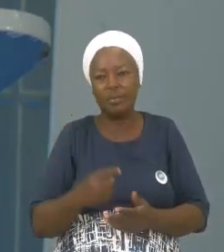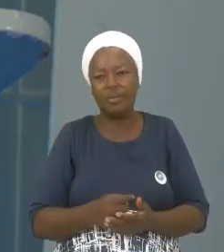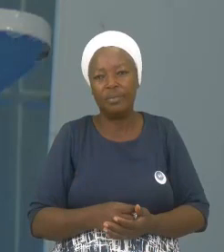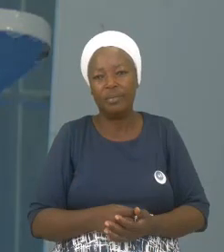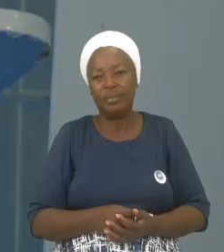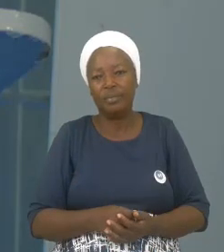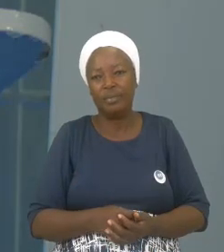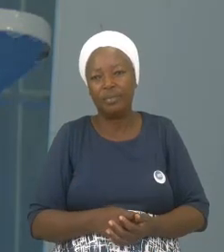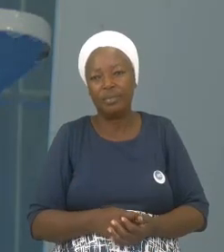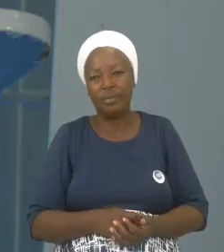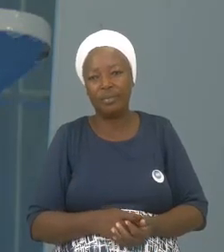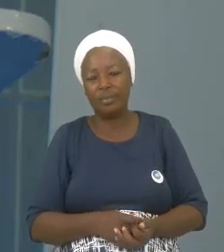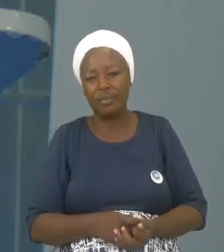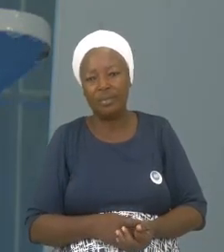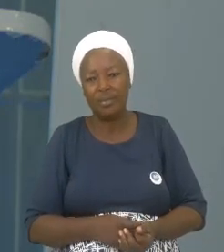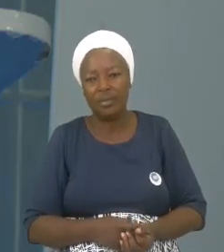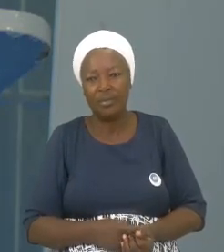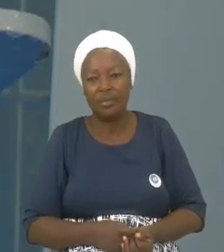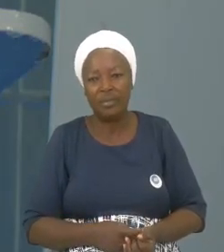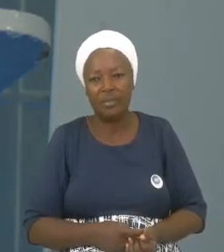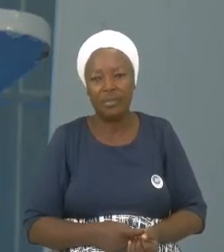Our counselors are there.